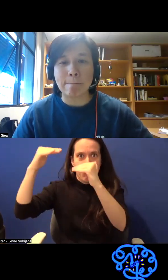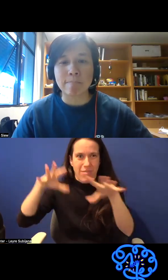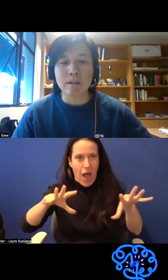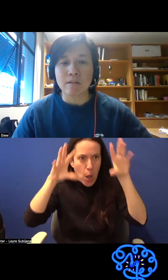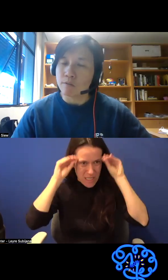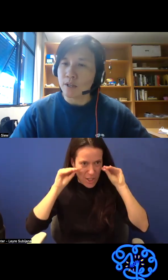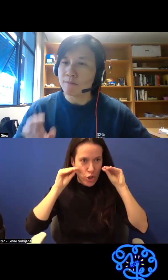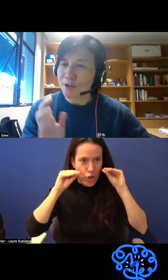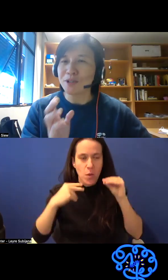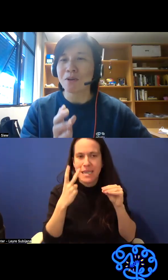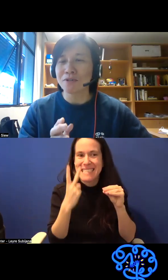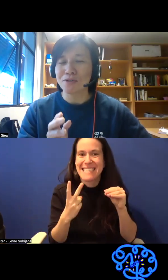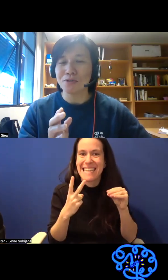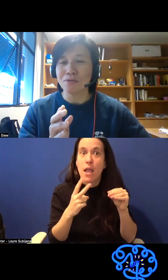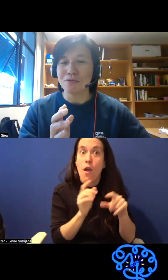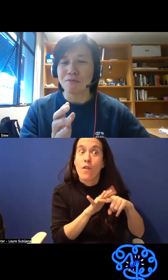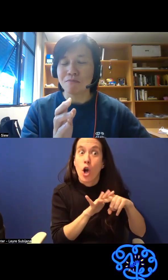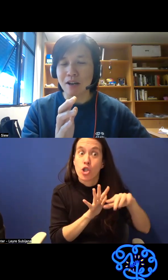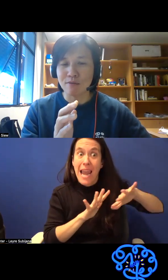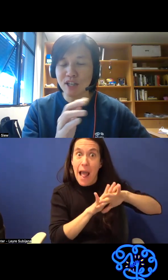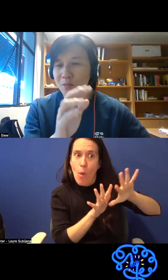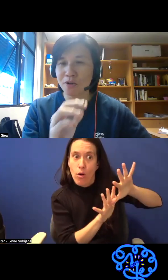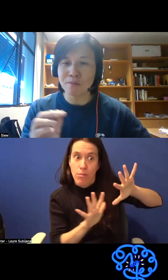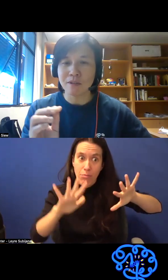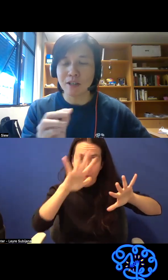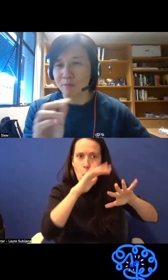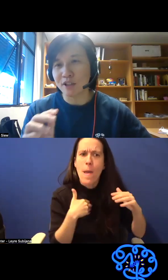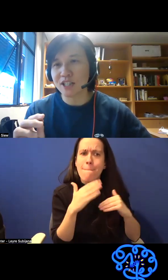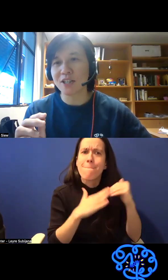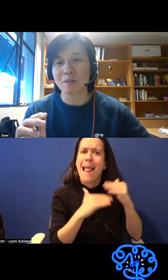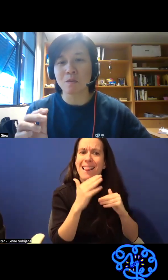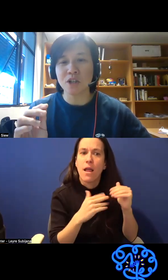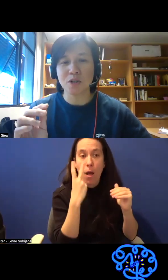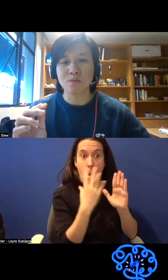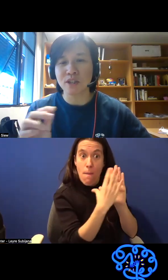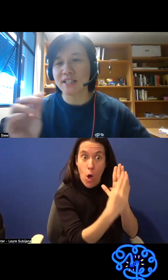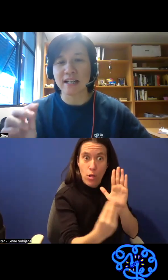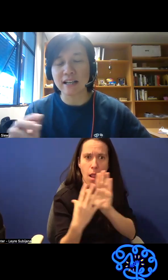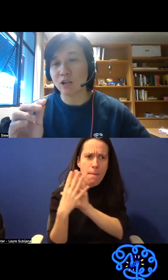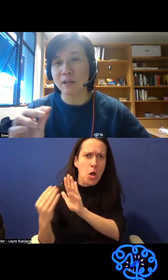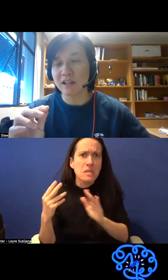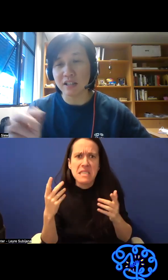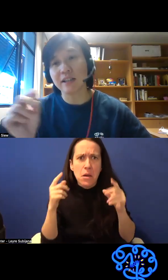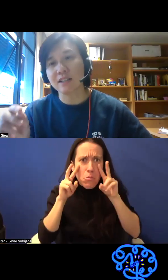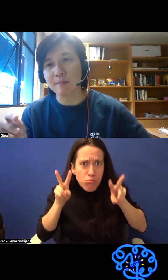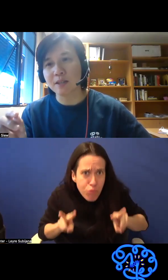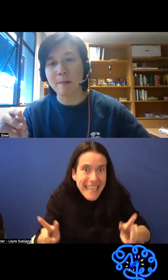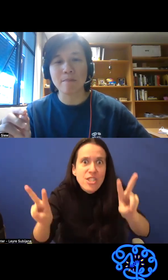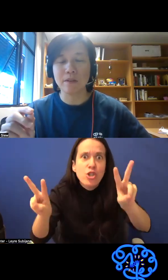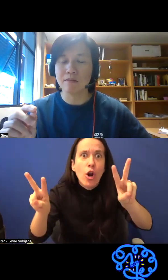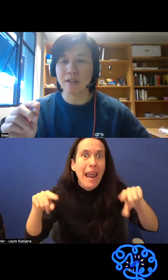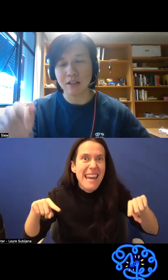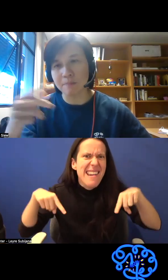Um, we built the models to have each model give a prediction about which words are likely to be learned in the next time